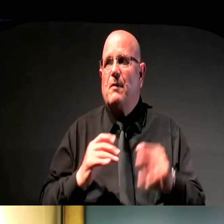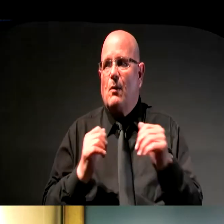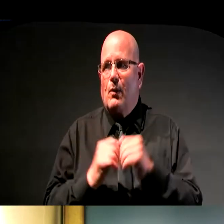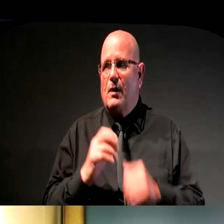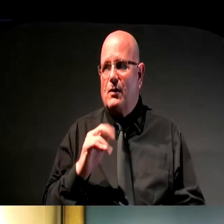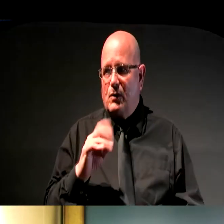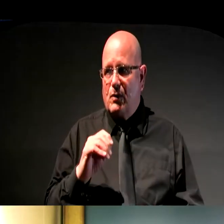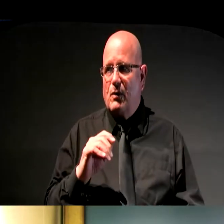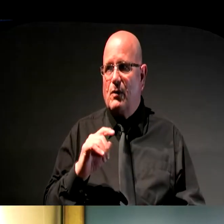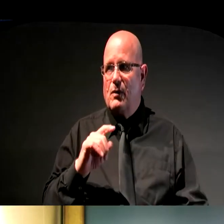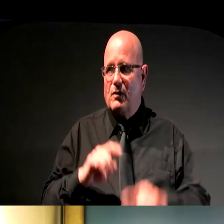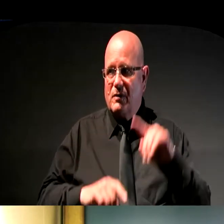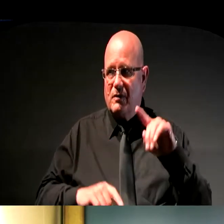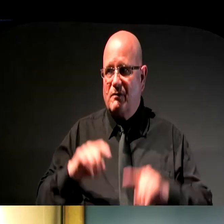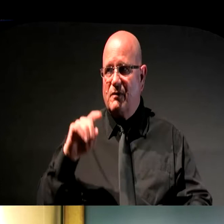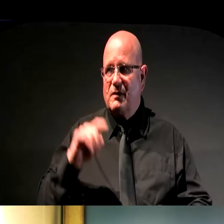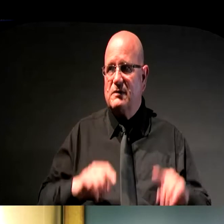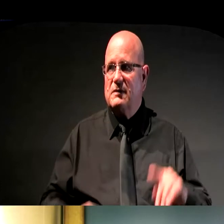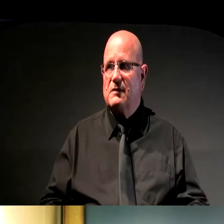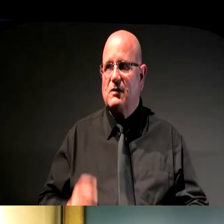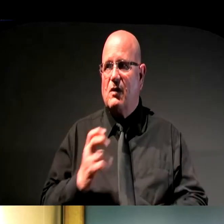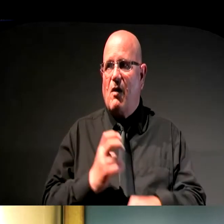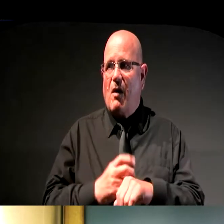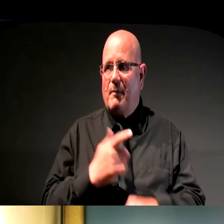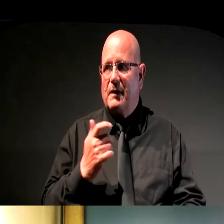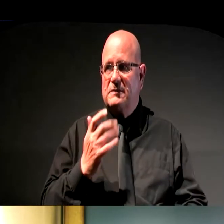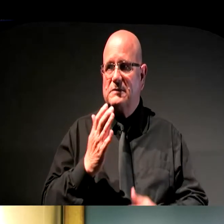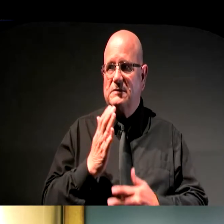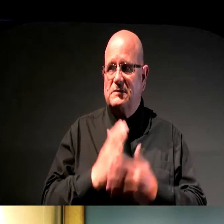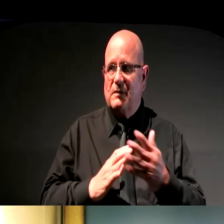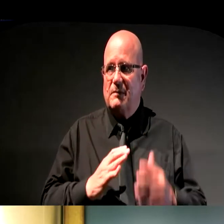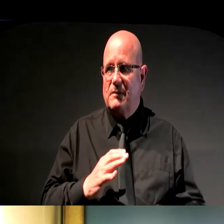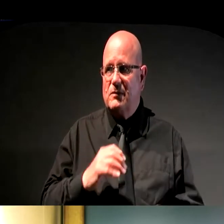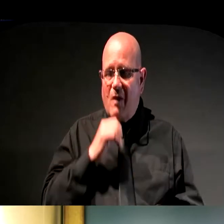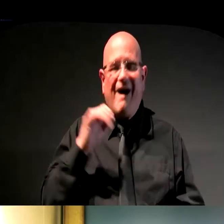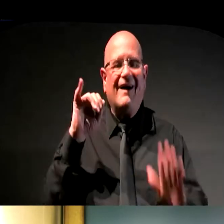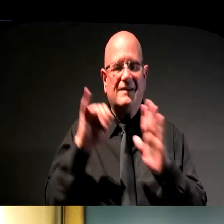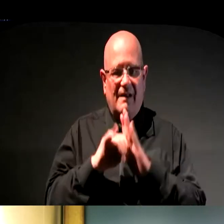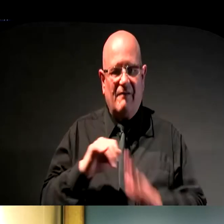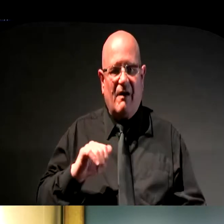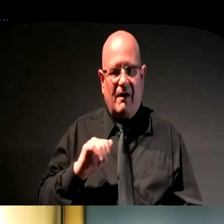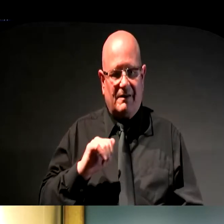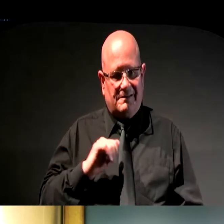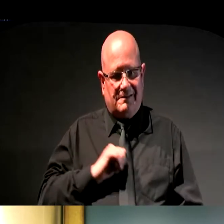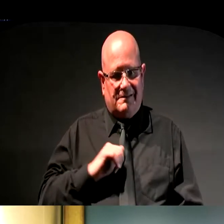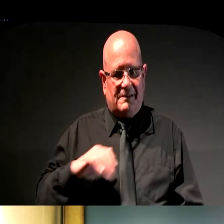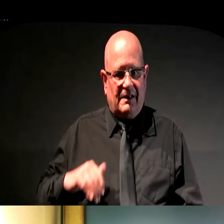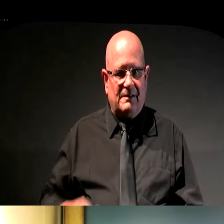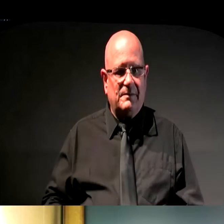even identify yet. But I think where it comes down to is almost hiring people who struggle to hide their